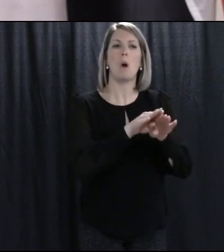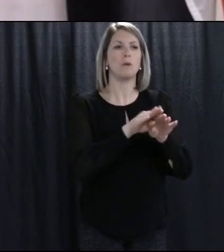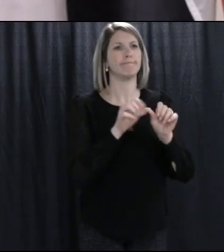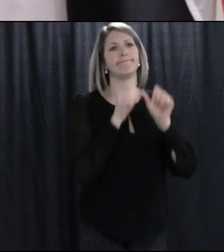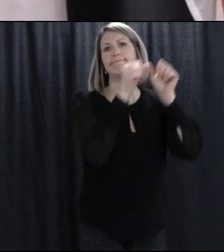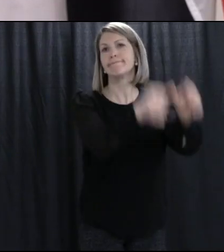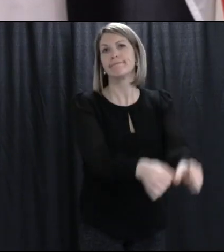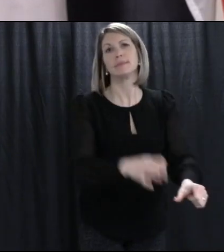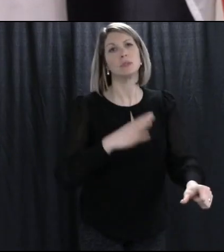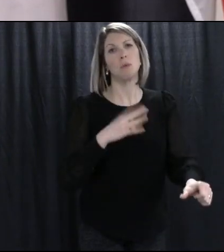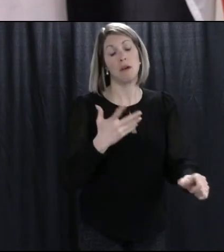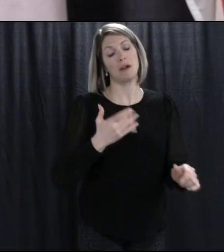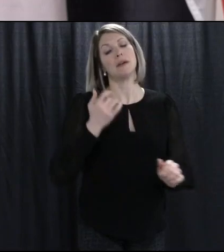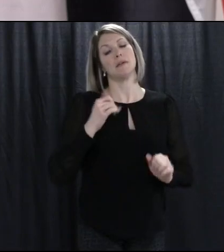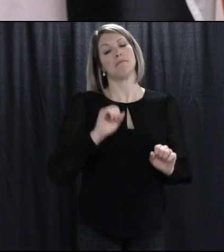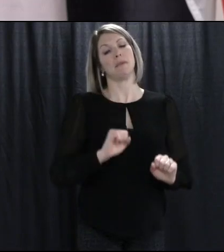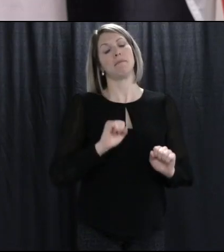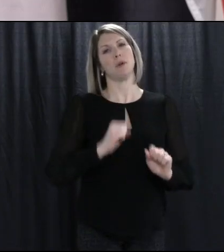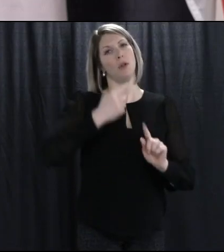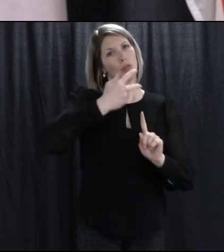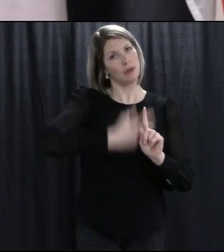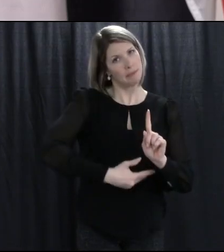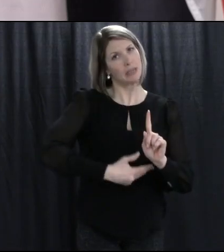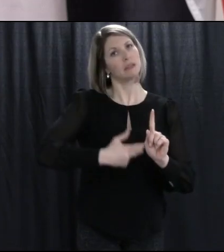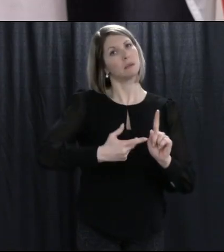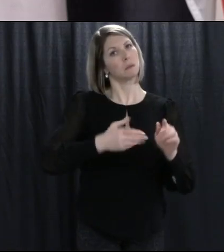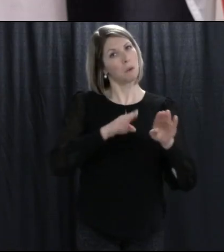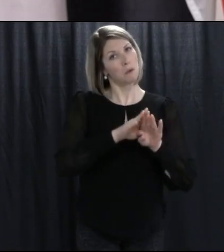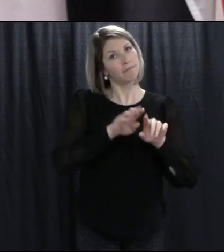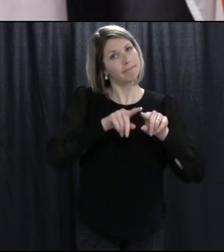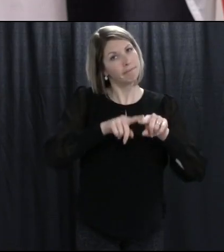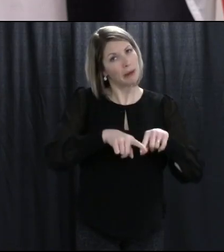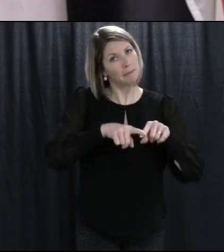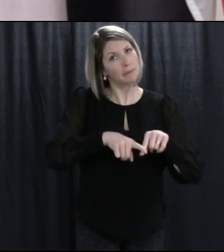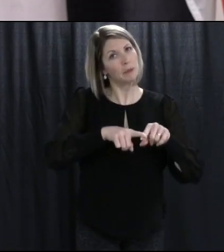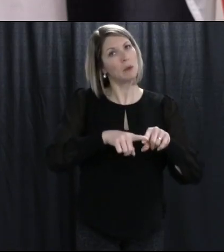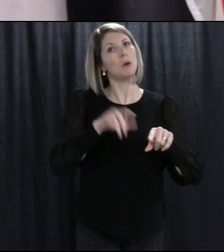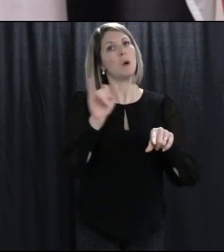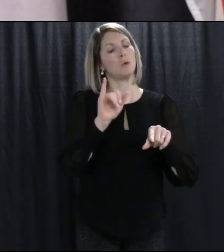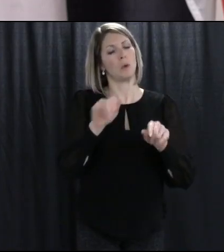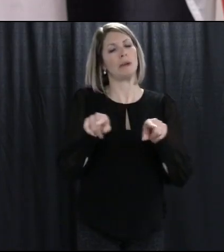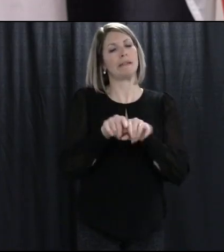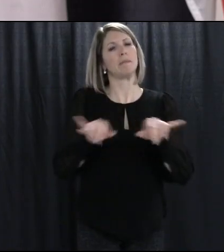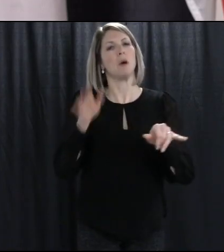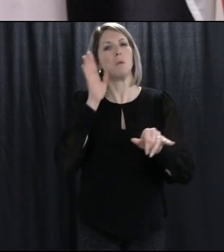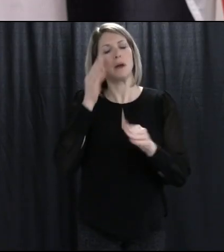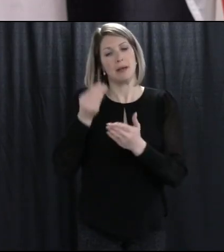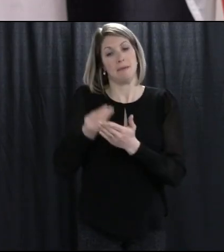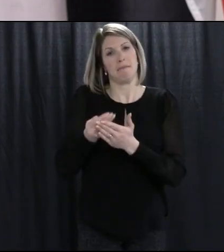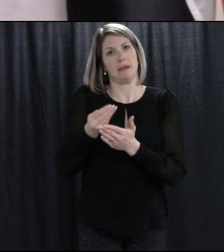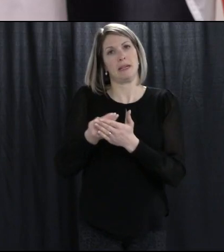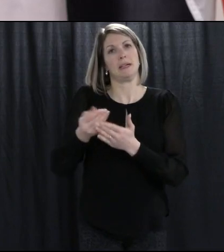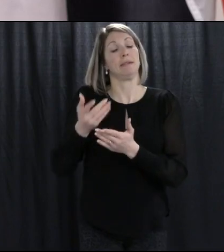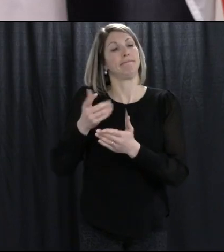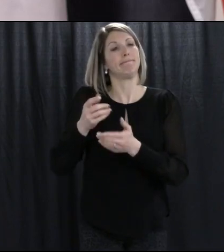last for 3 months and will equal some 10% of remuneration paid during the period. This could be up